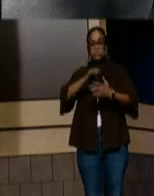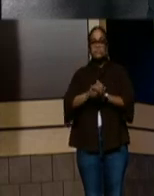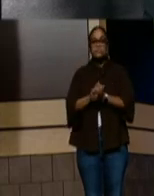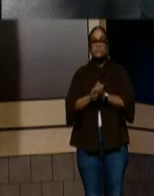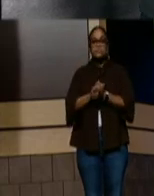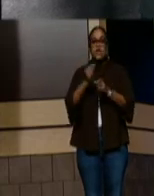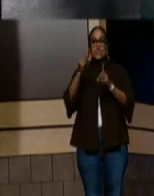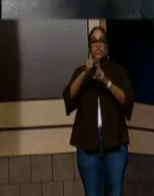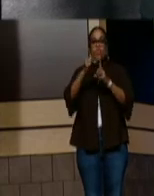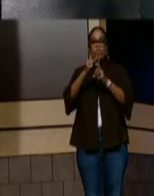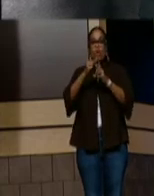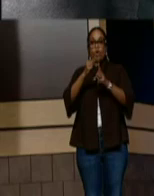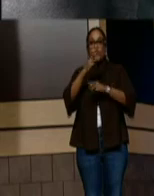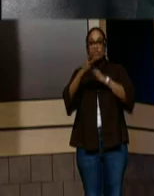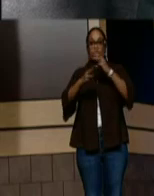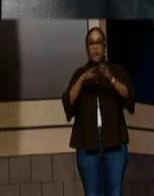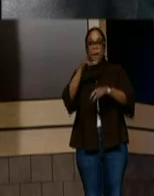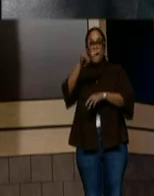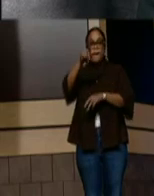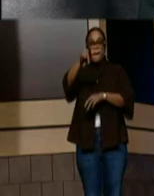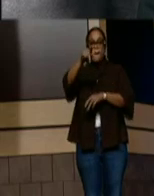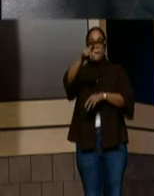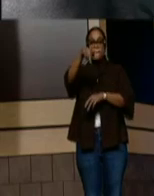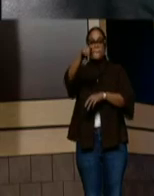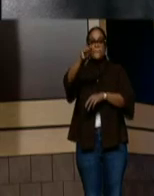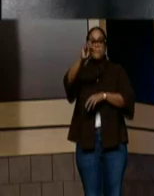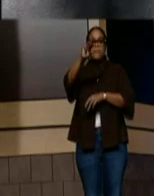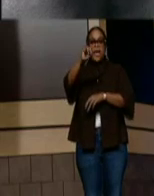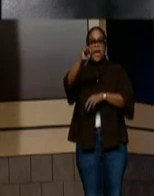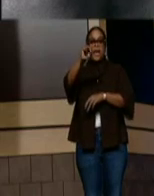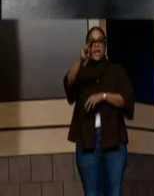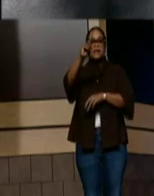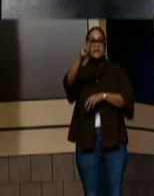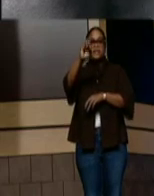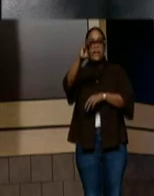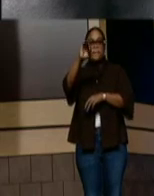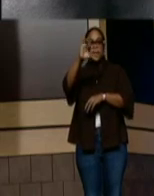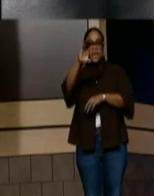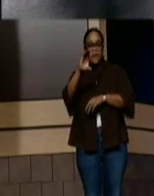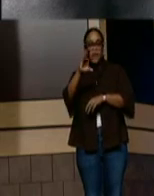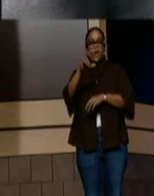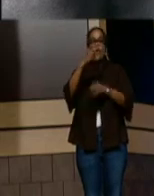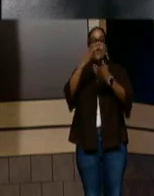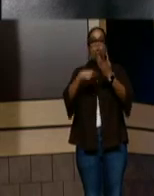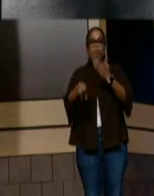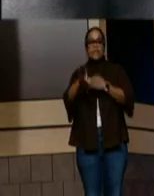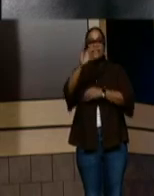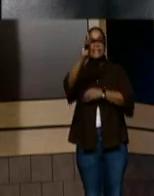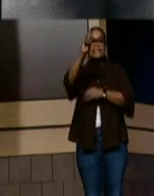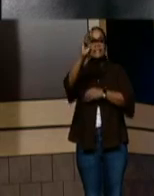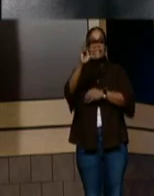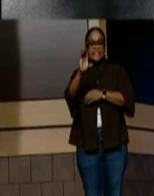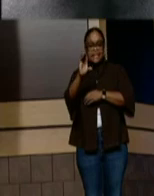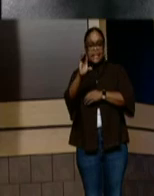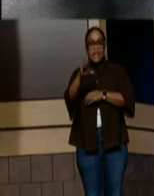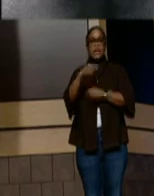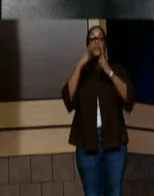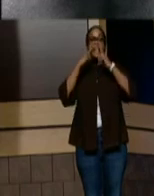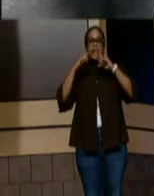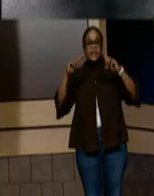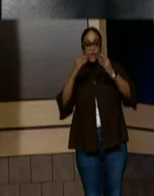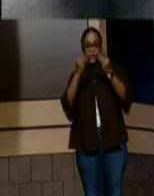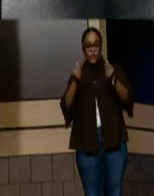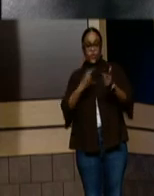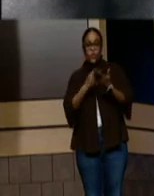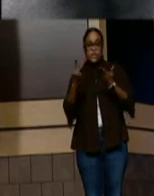The word pandemic means what the CDC and the WHO announced about 3 weeks ago. This